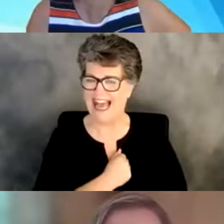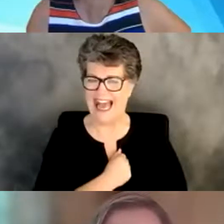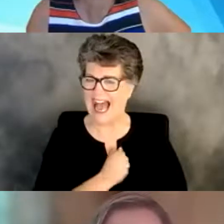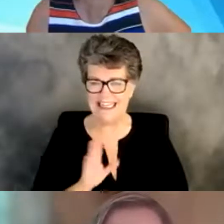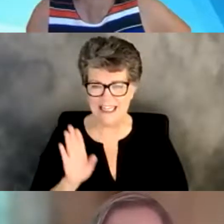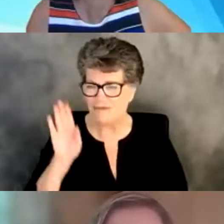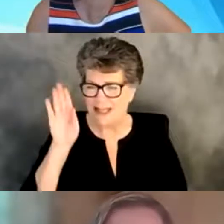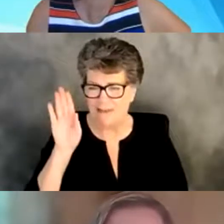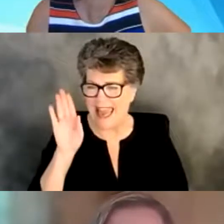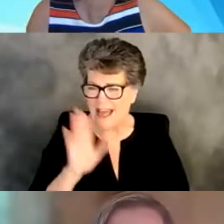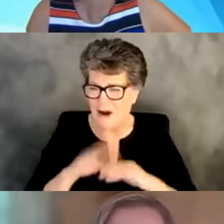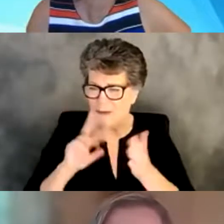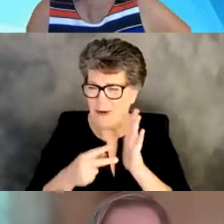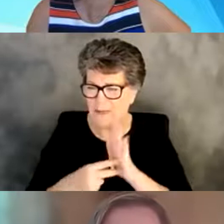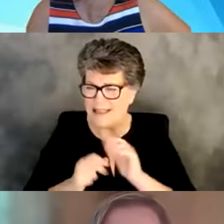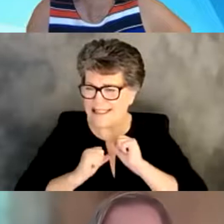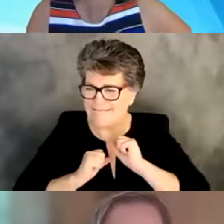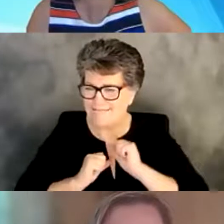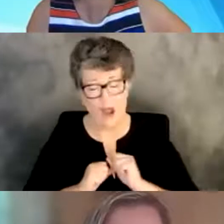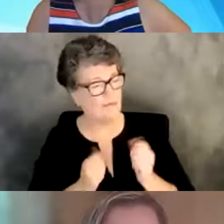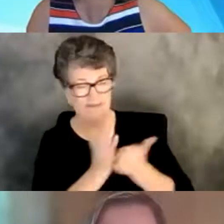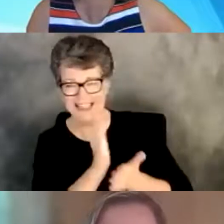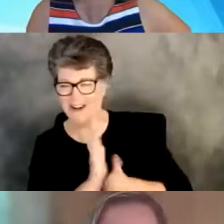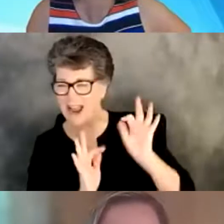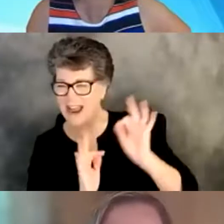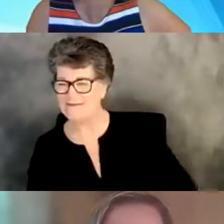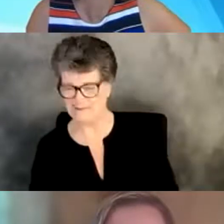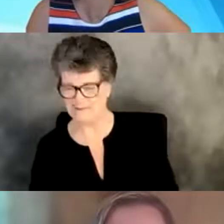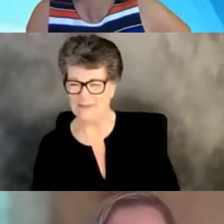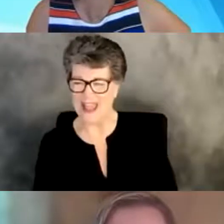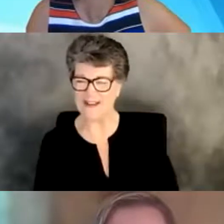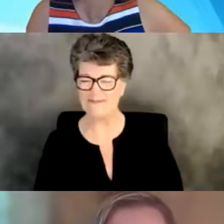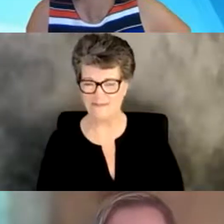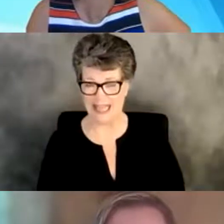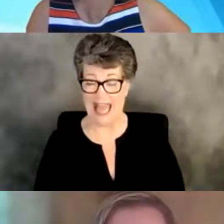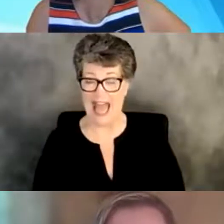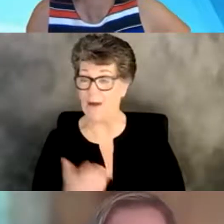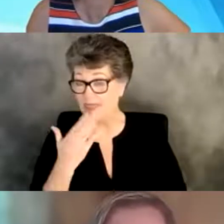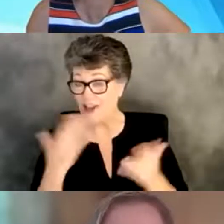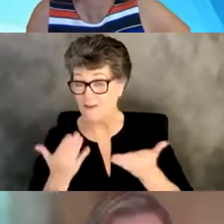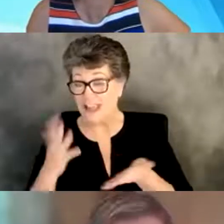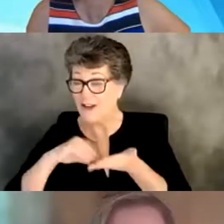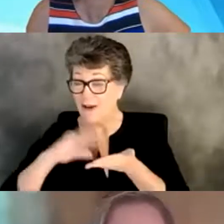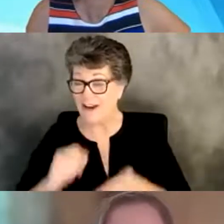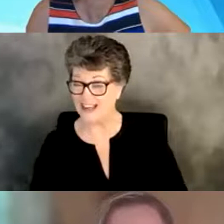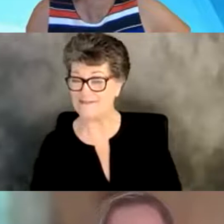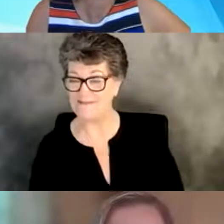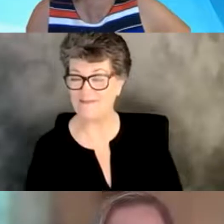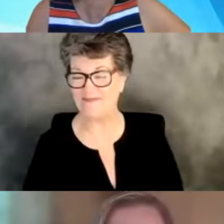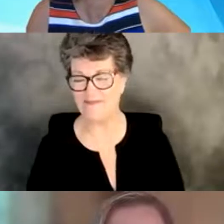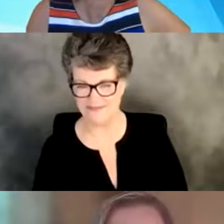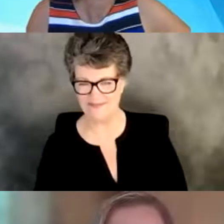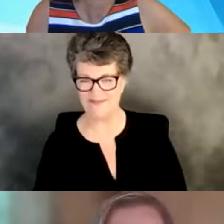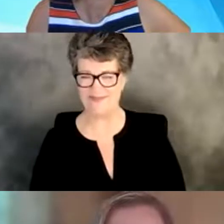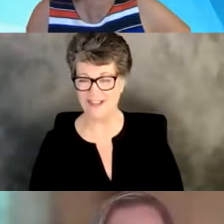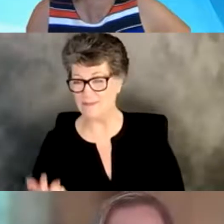my hand on purpose. Oh, that's all. That's okay, Mary. Being here and learning what you all are doing.